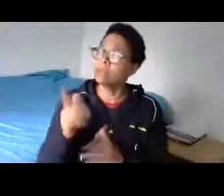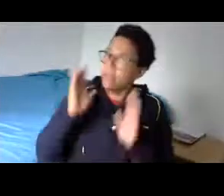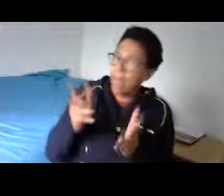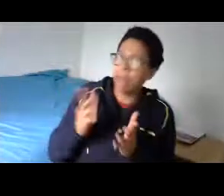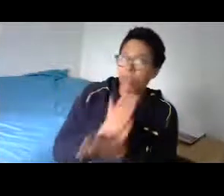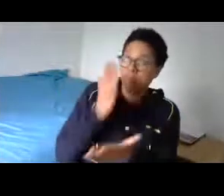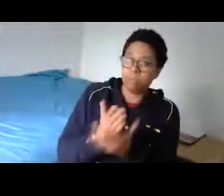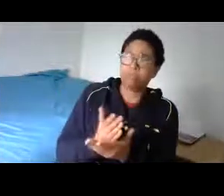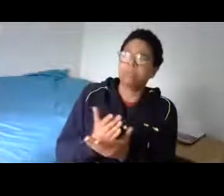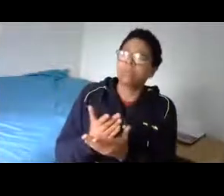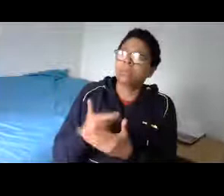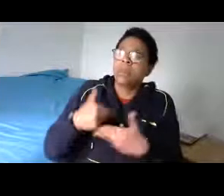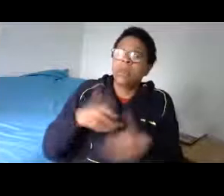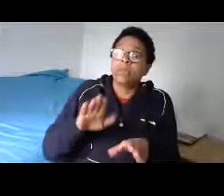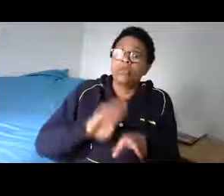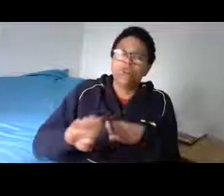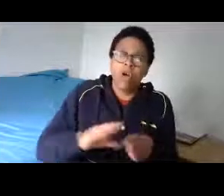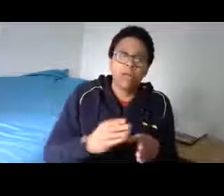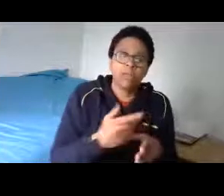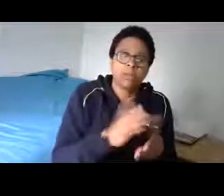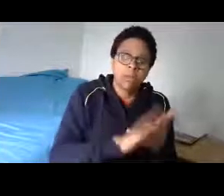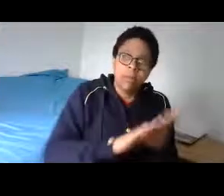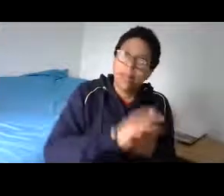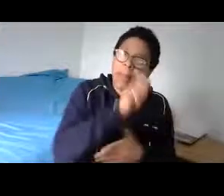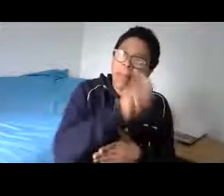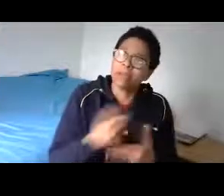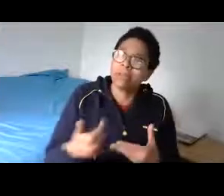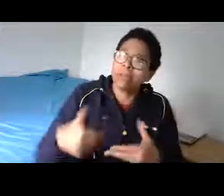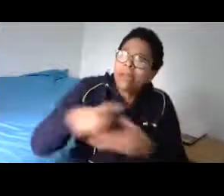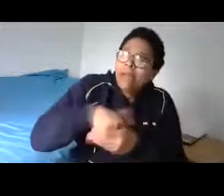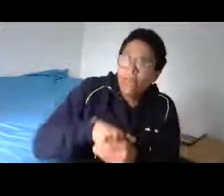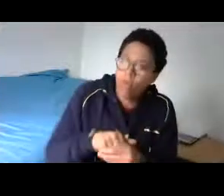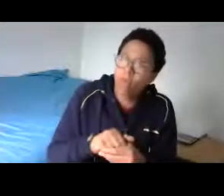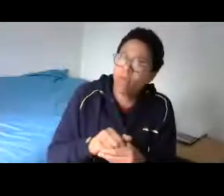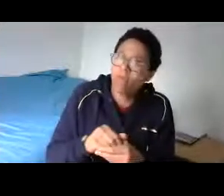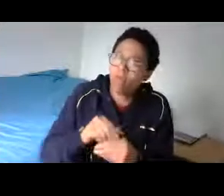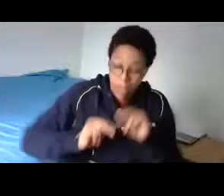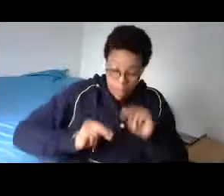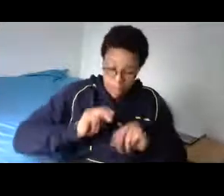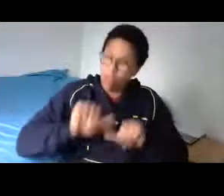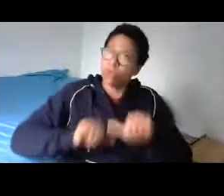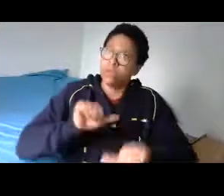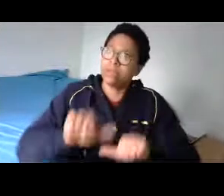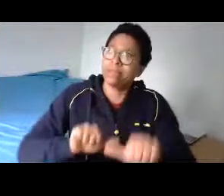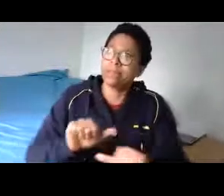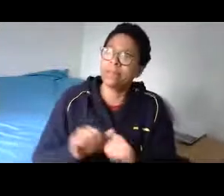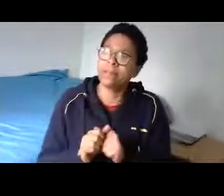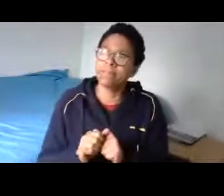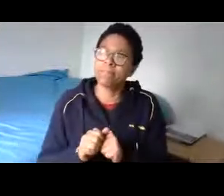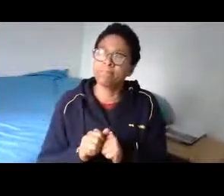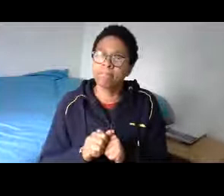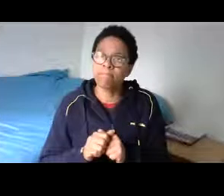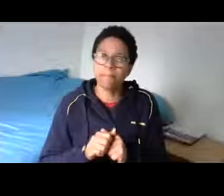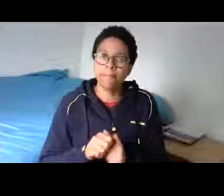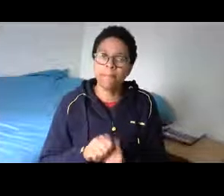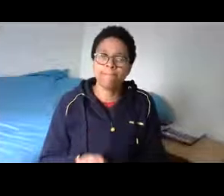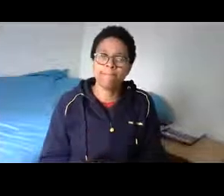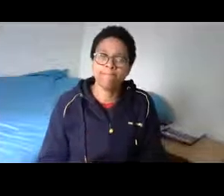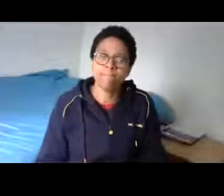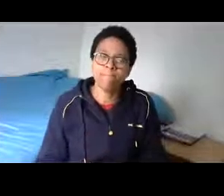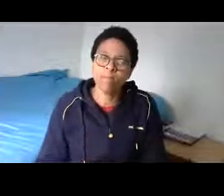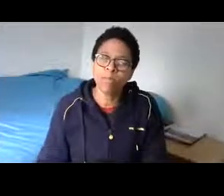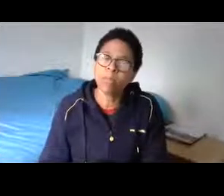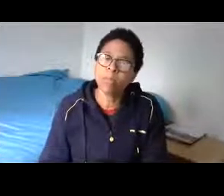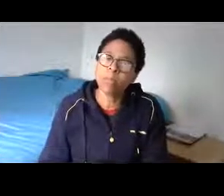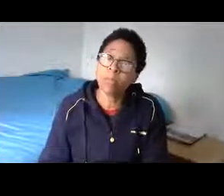they need to take extra steps or take extra time to engage with person. They just go for easy option. That shouldn't happen. They should speak to